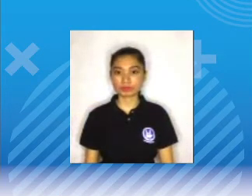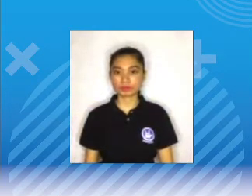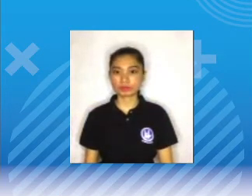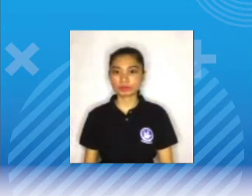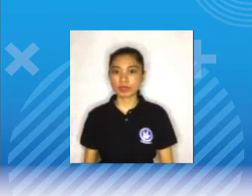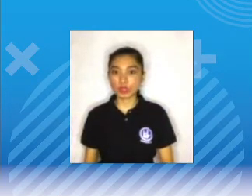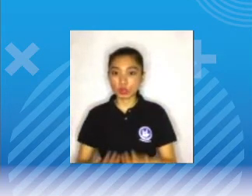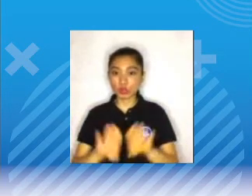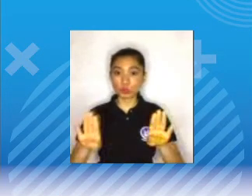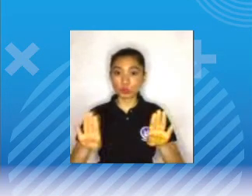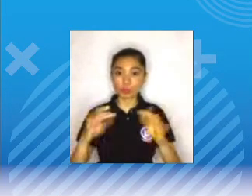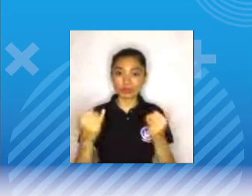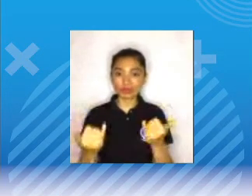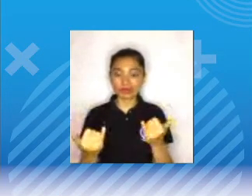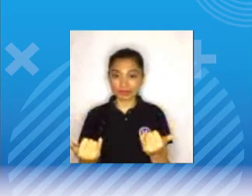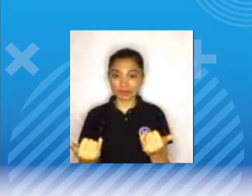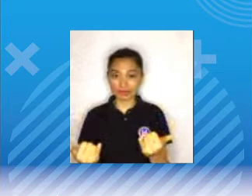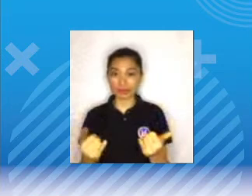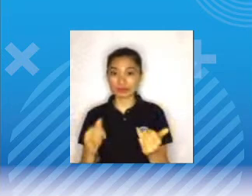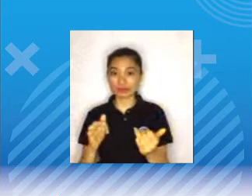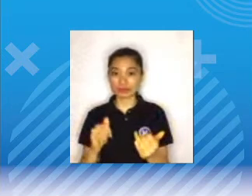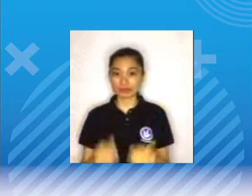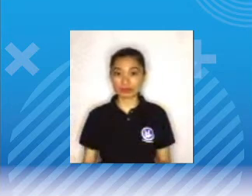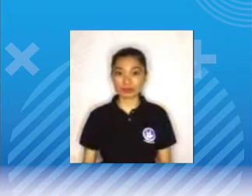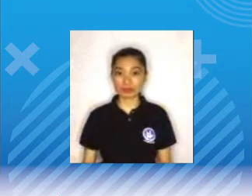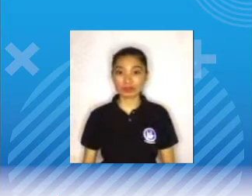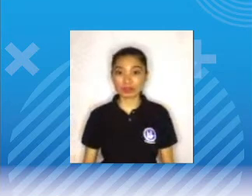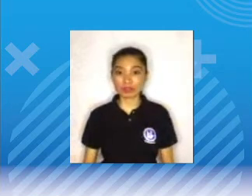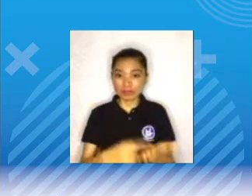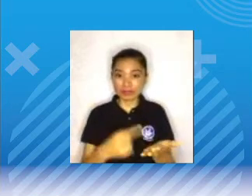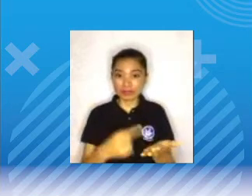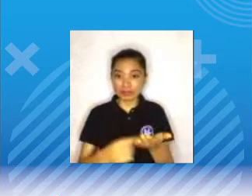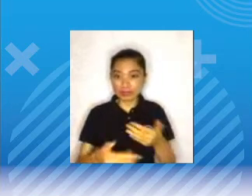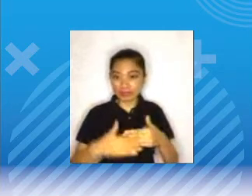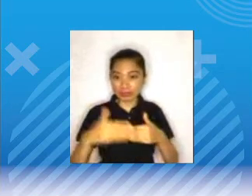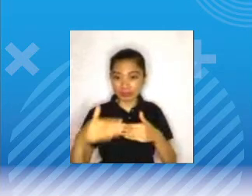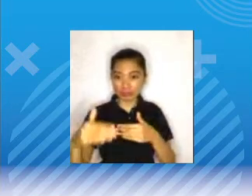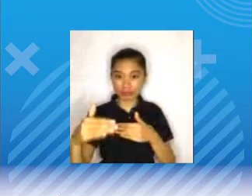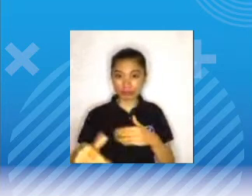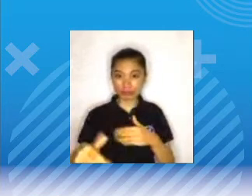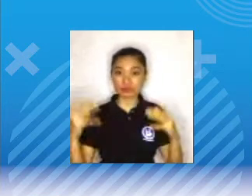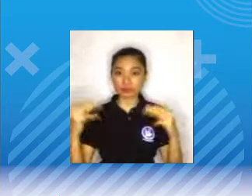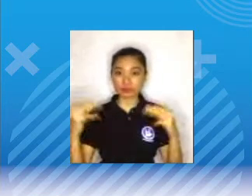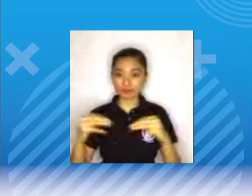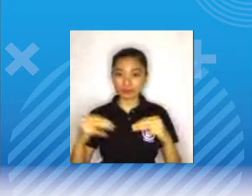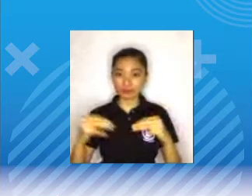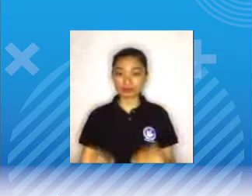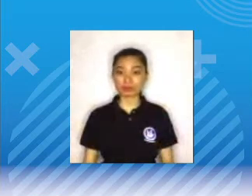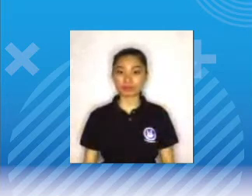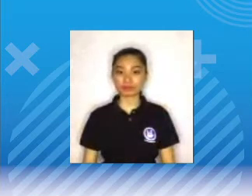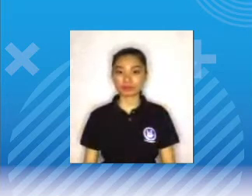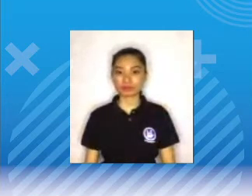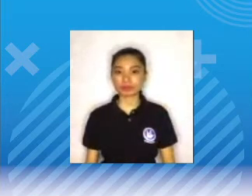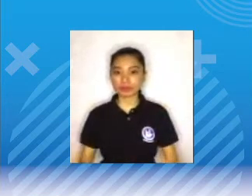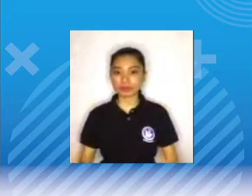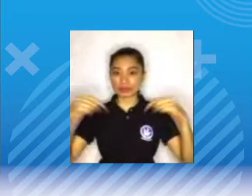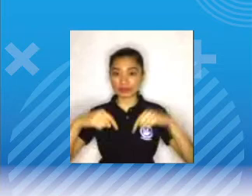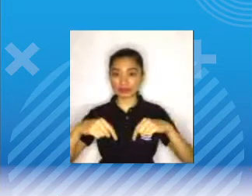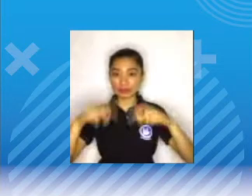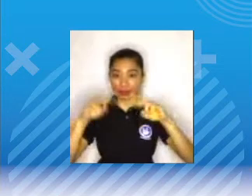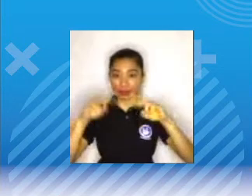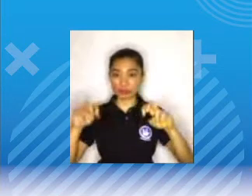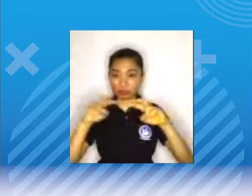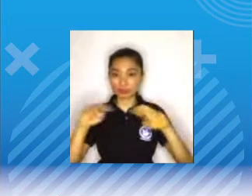presentations and discussions during the series of this forum. So Research O Clock as a platform for discussion continues to